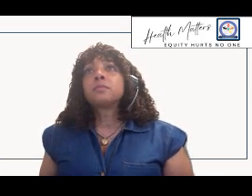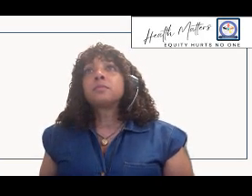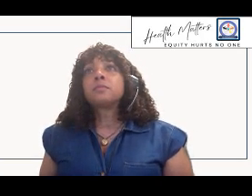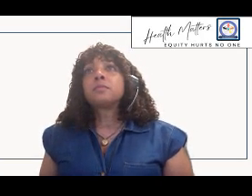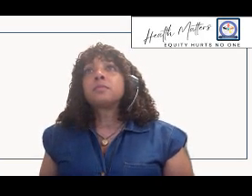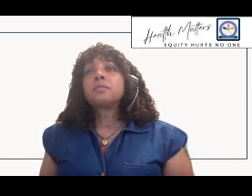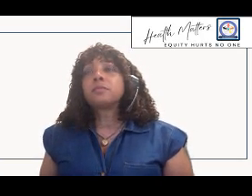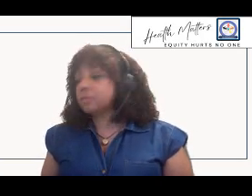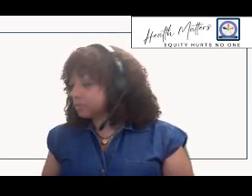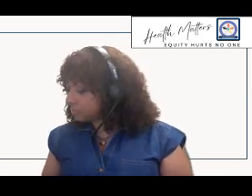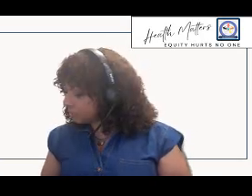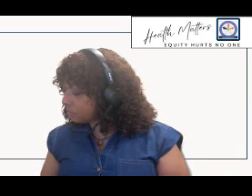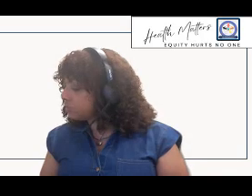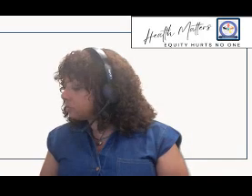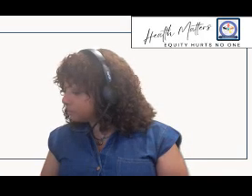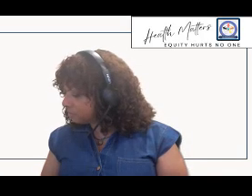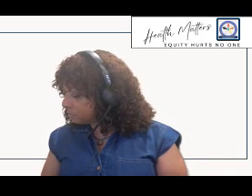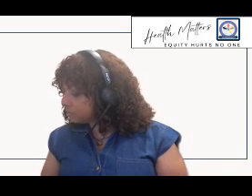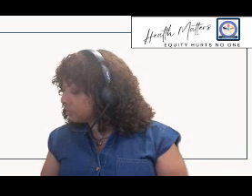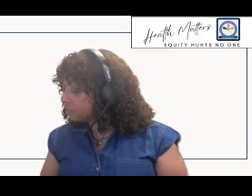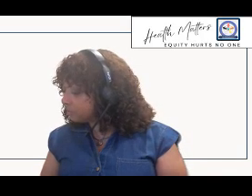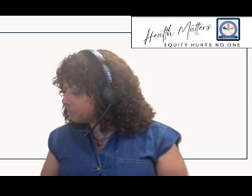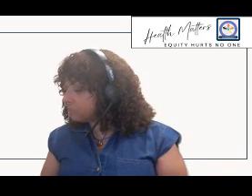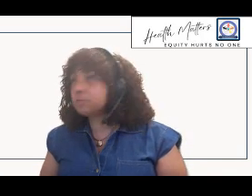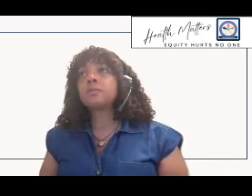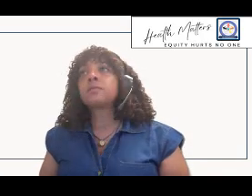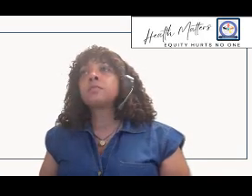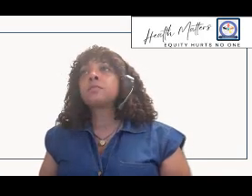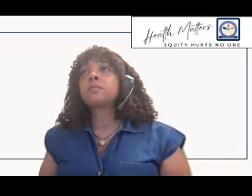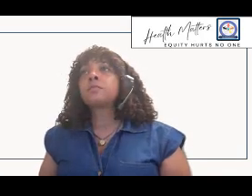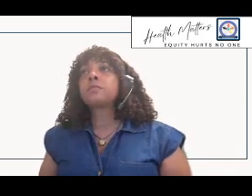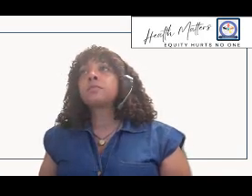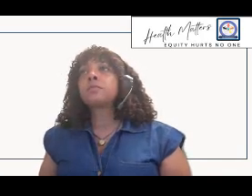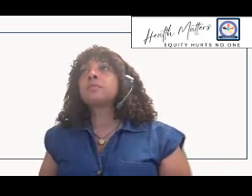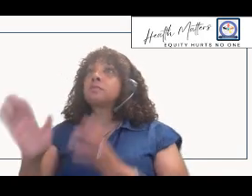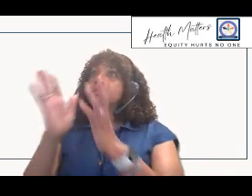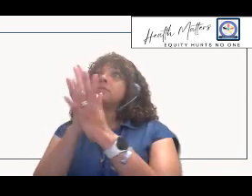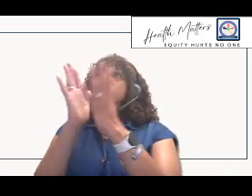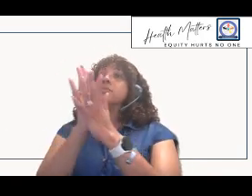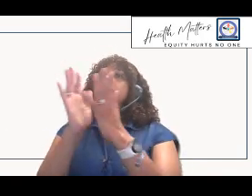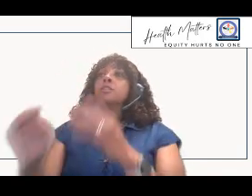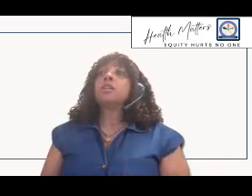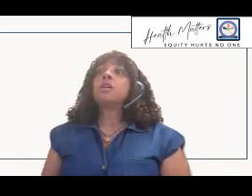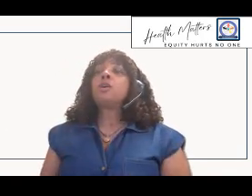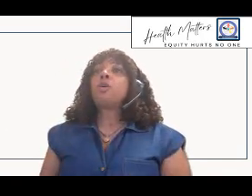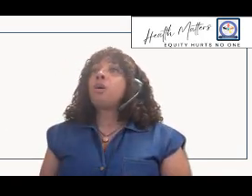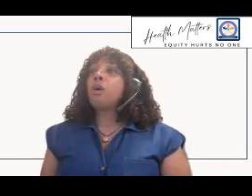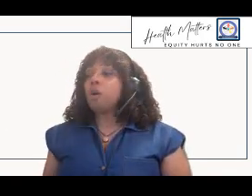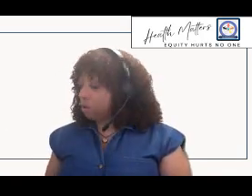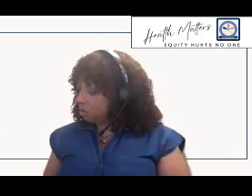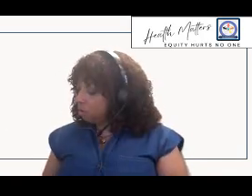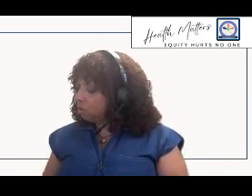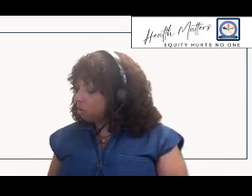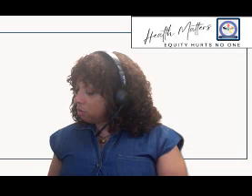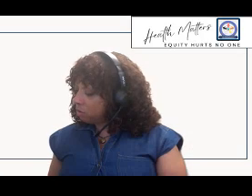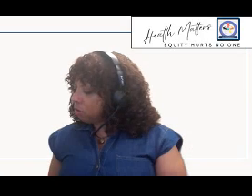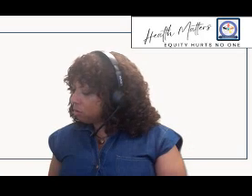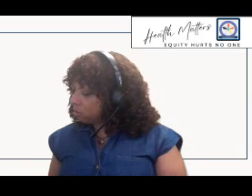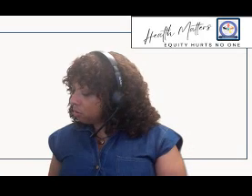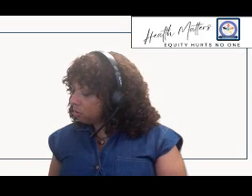a very long time. It also gives the council 2 BDRs each legislative session. So we're very excited